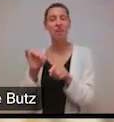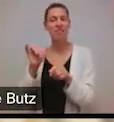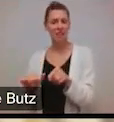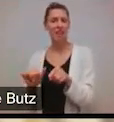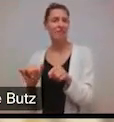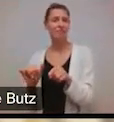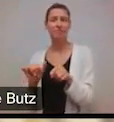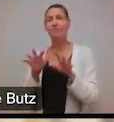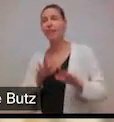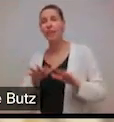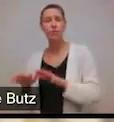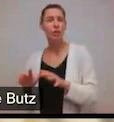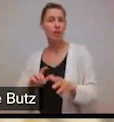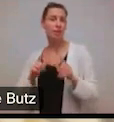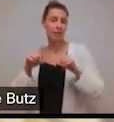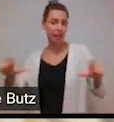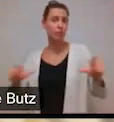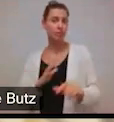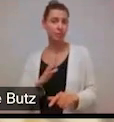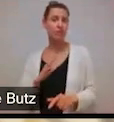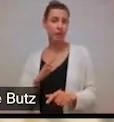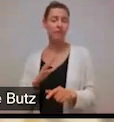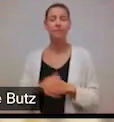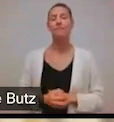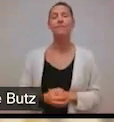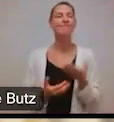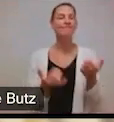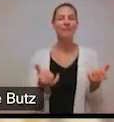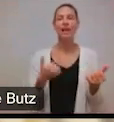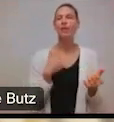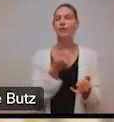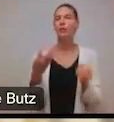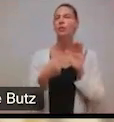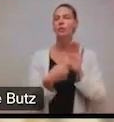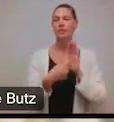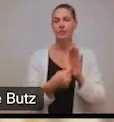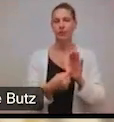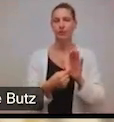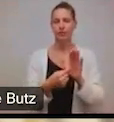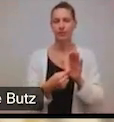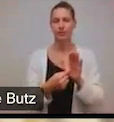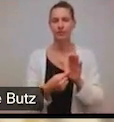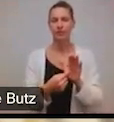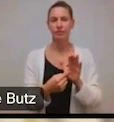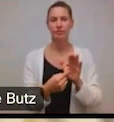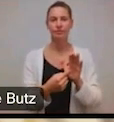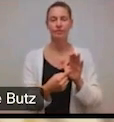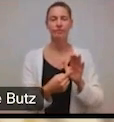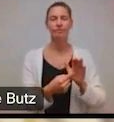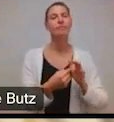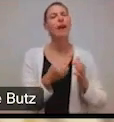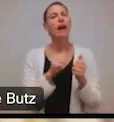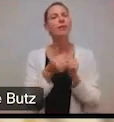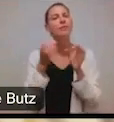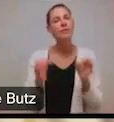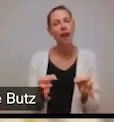acceptable. So let's look at a few examples of whether you would write a professional